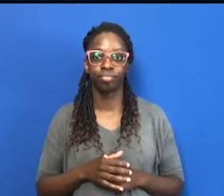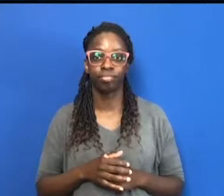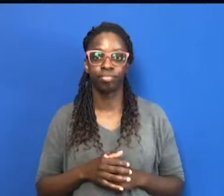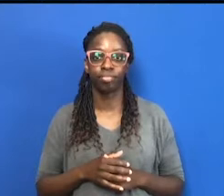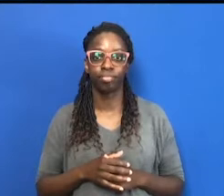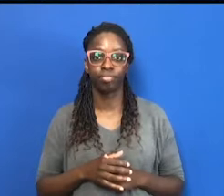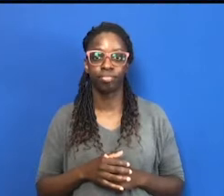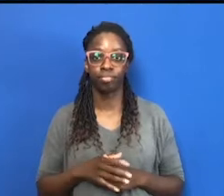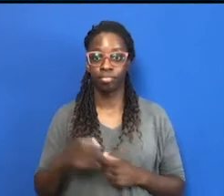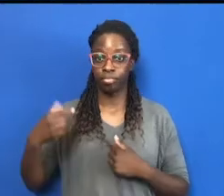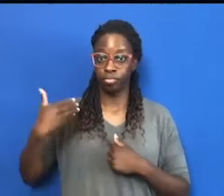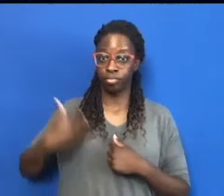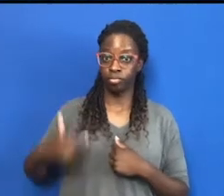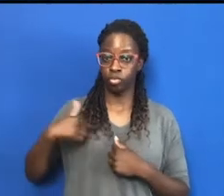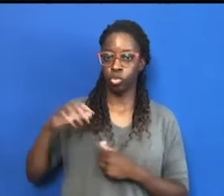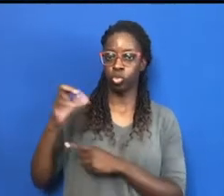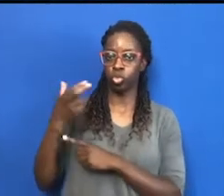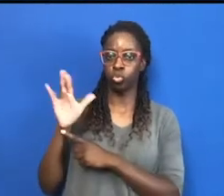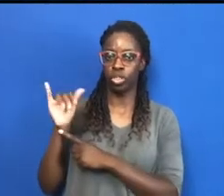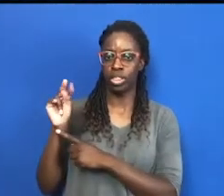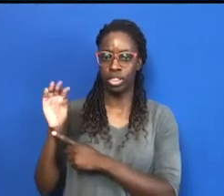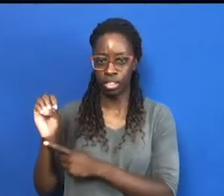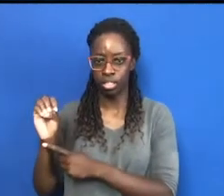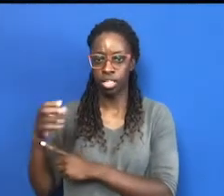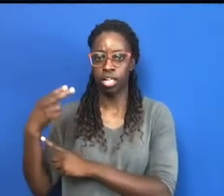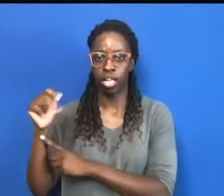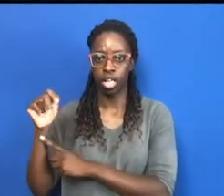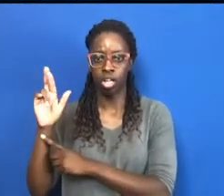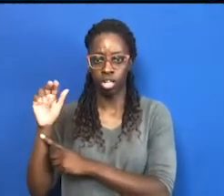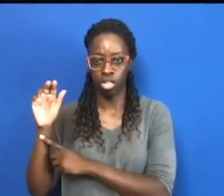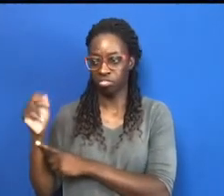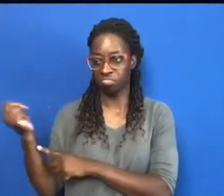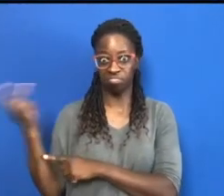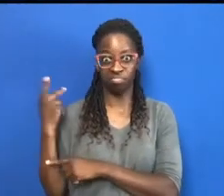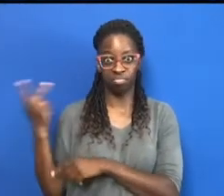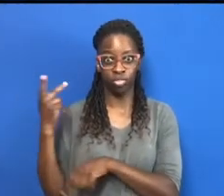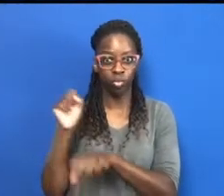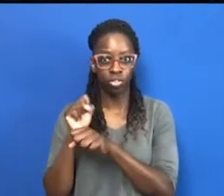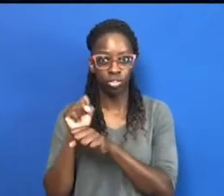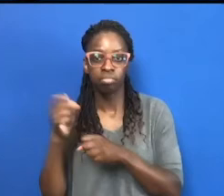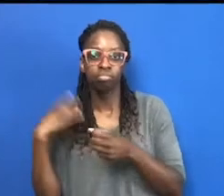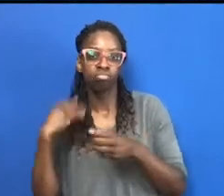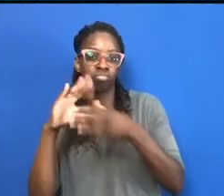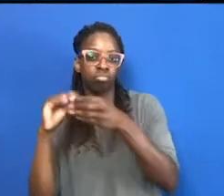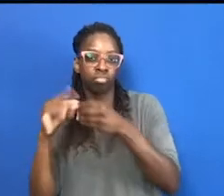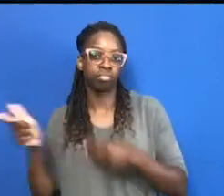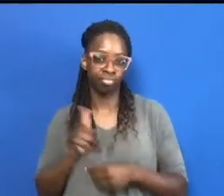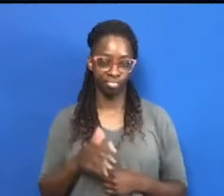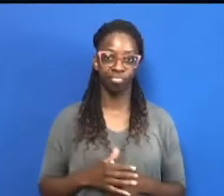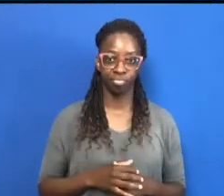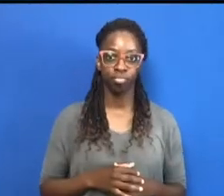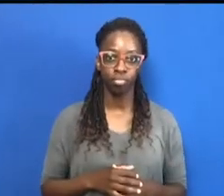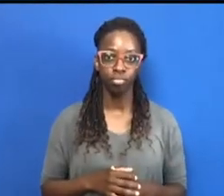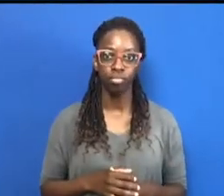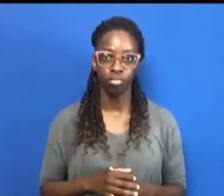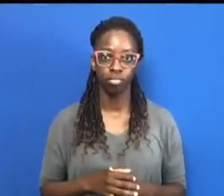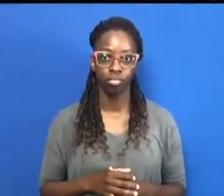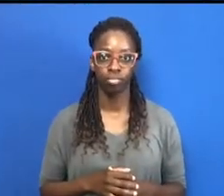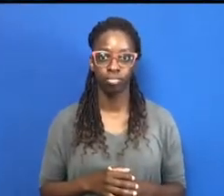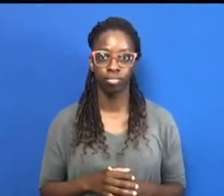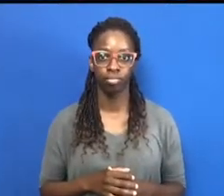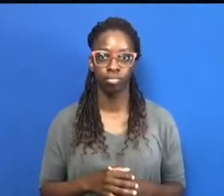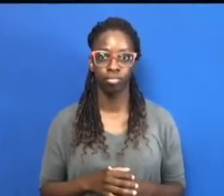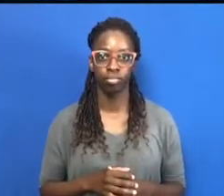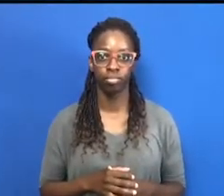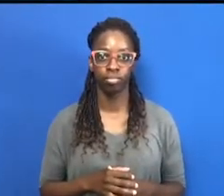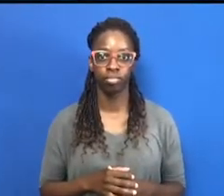Harradine. You might be wondering why Learning Trajectories for Science, Technology, and Engineering, but not math. I hope you caught the